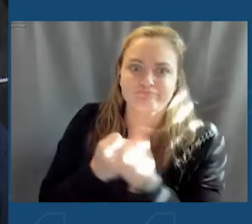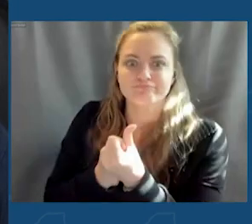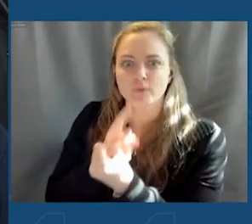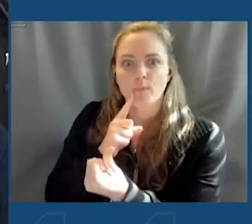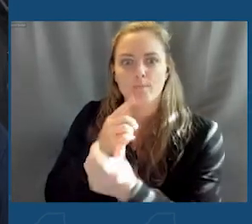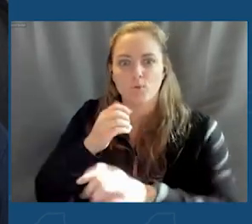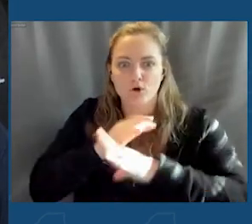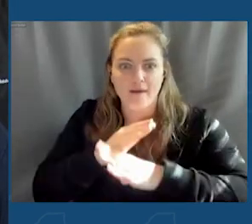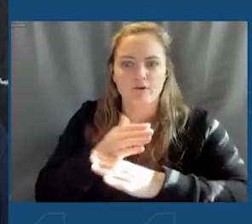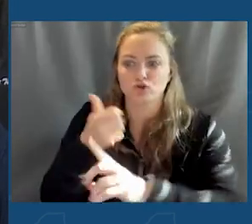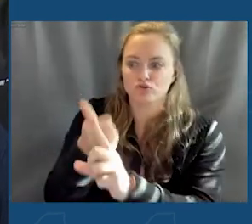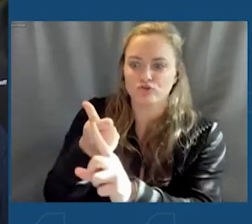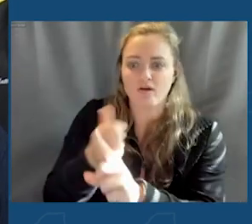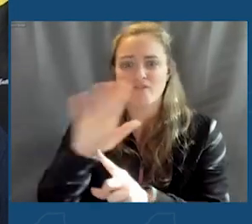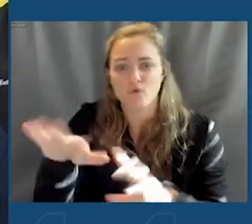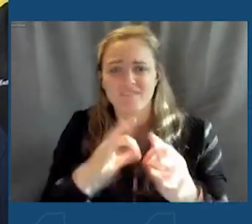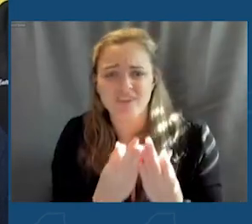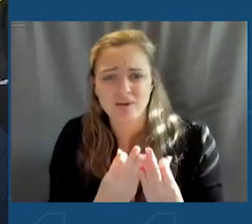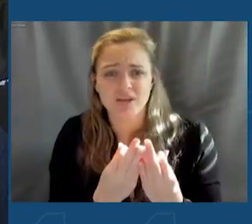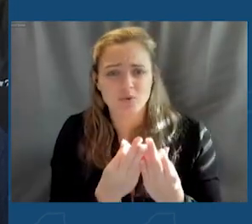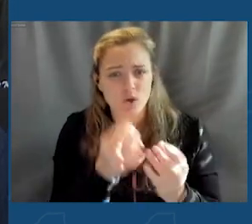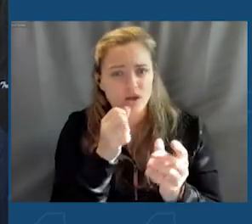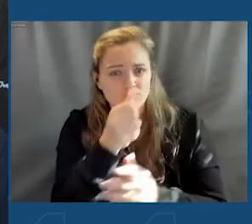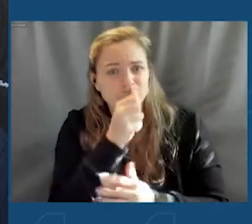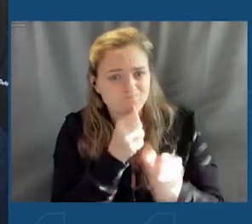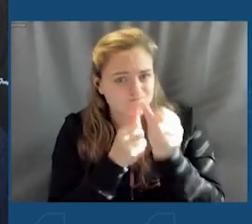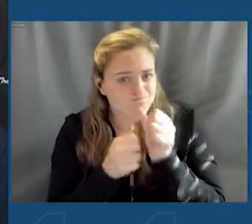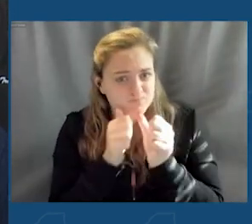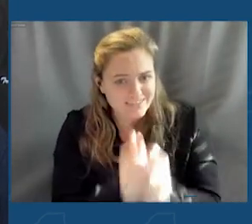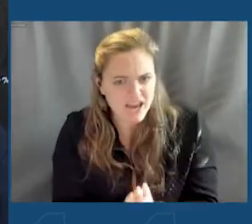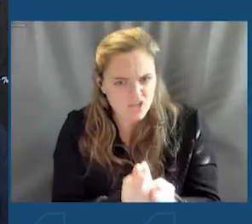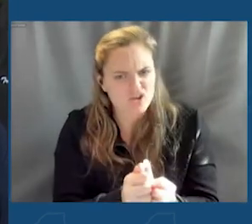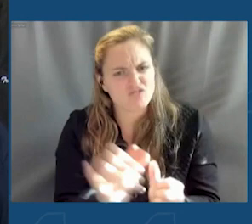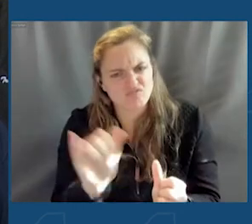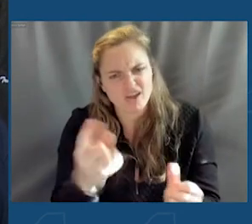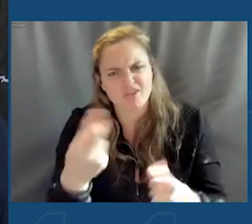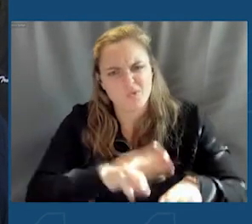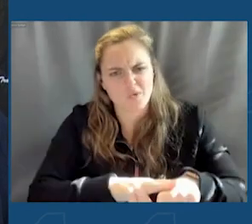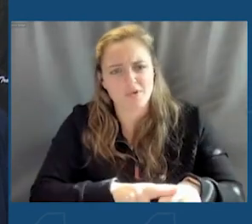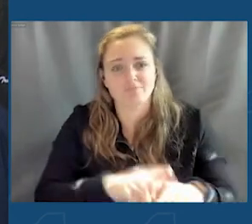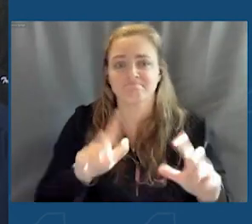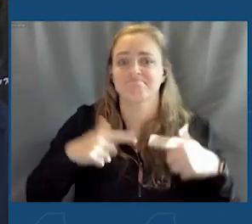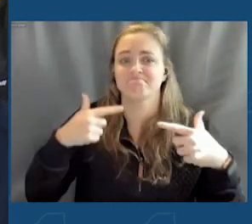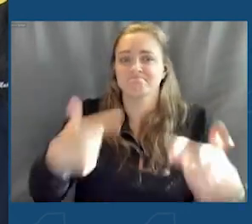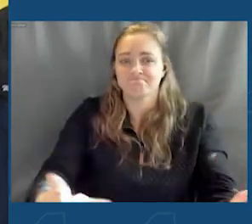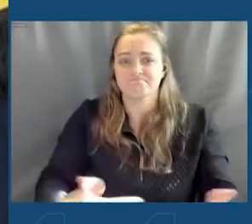protect your families as well as we get through this together, as we always do. Commissioner Bray.